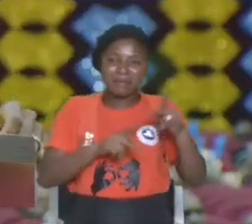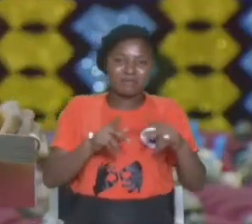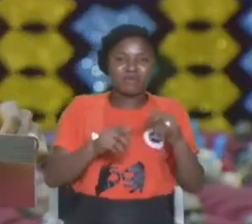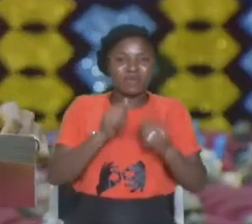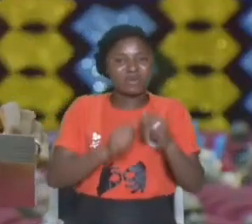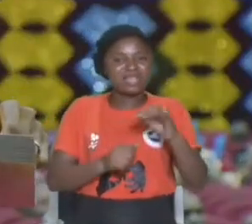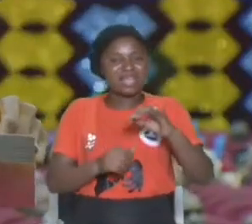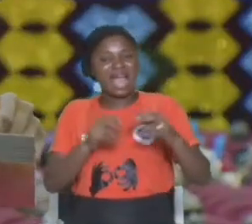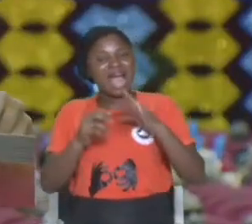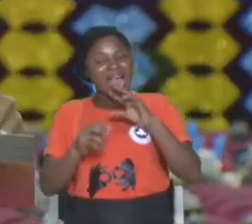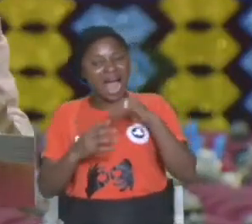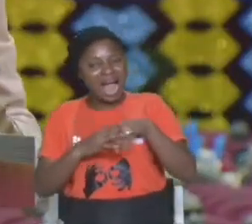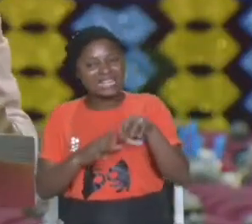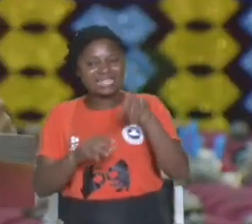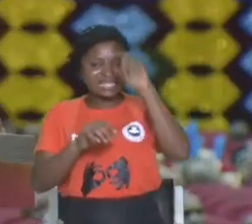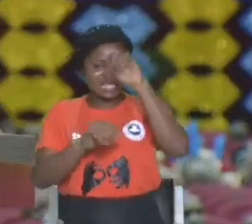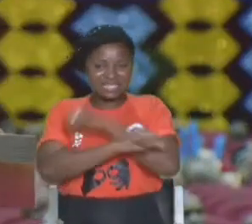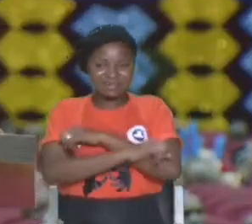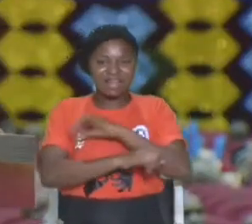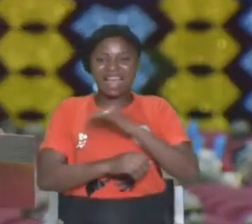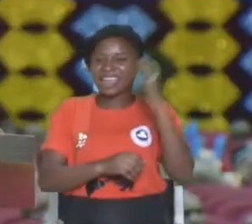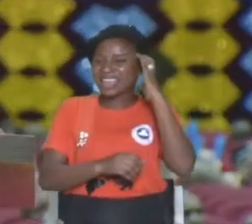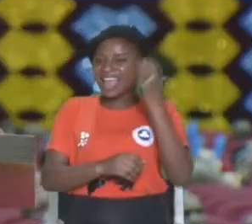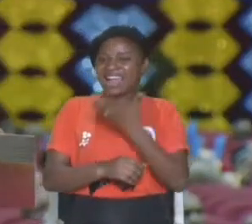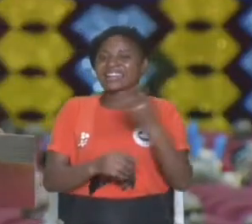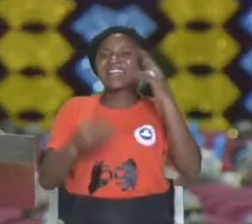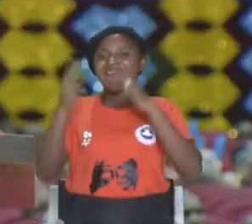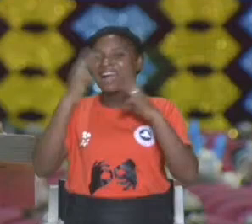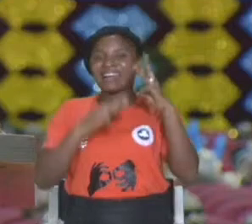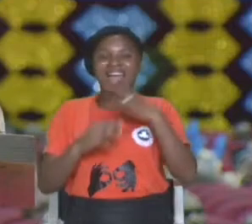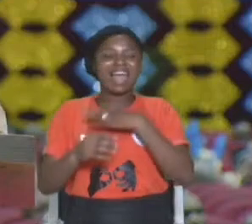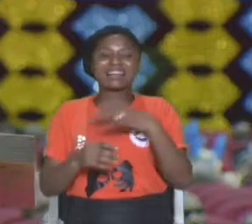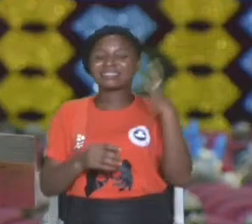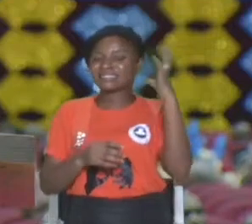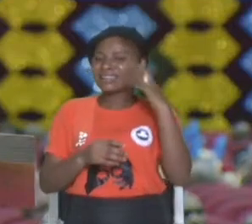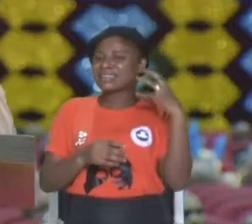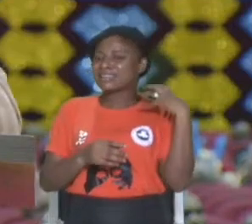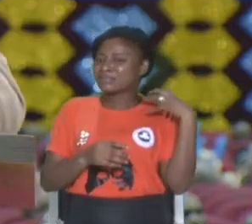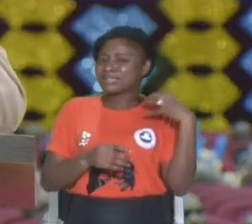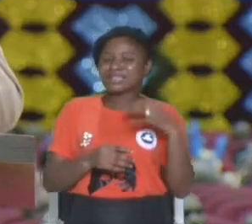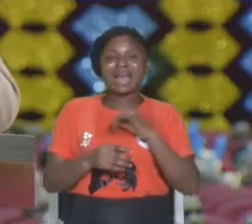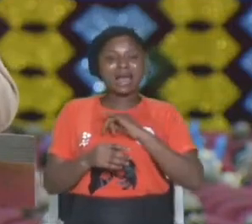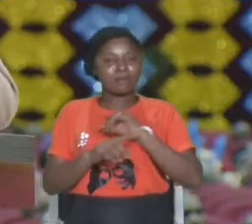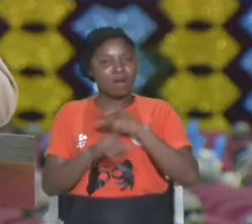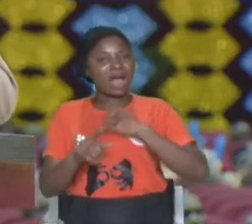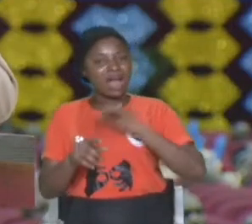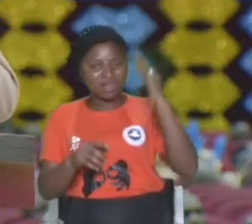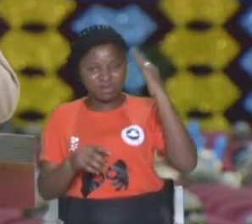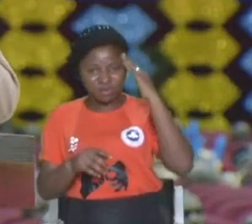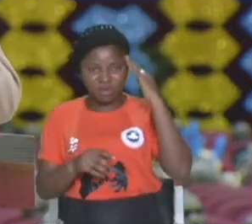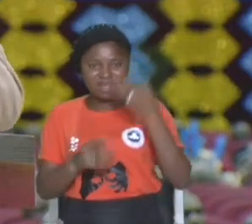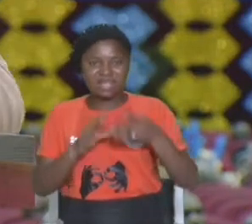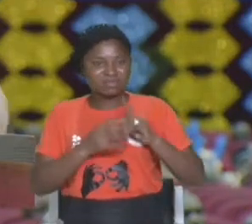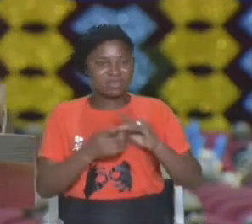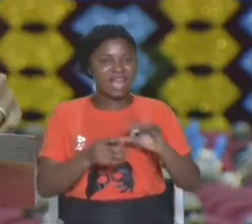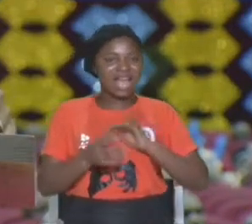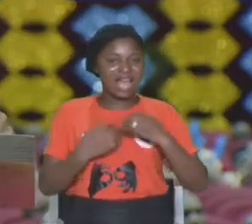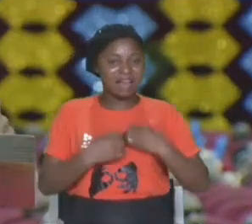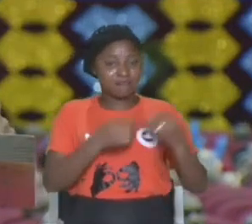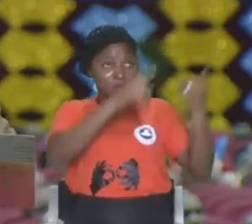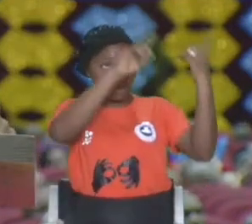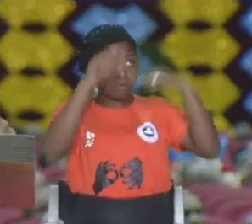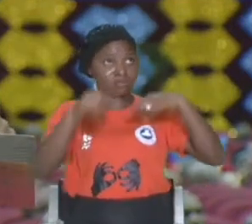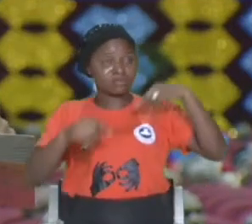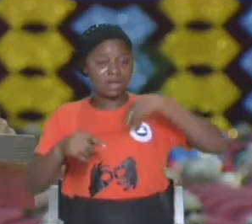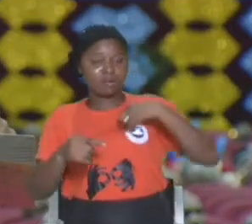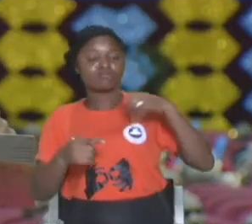in Egypt, and I've heard their cry by reason of their taskmaster, for I know their sorrows. And I am come down to